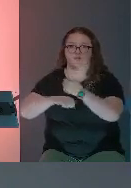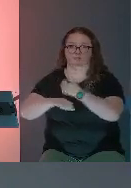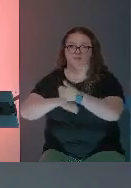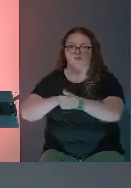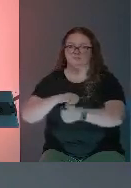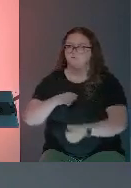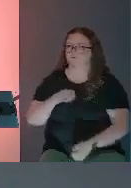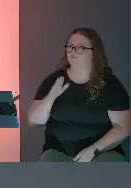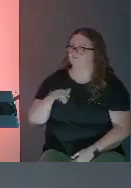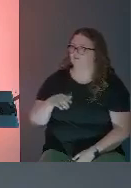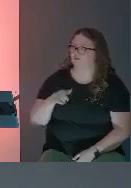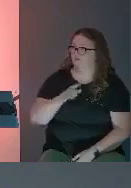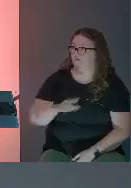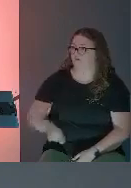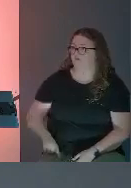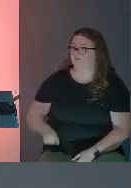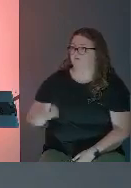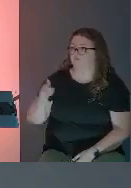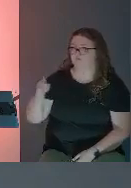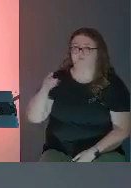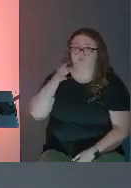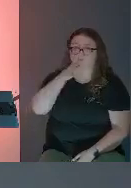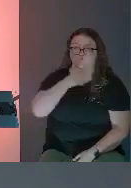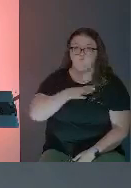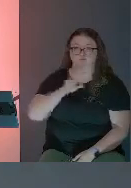you gave me. It's her fault.